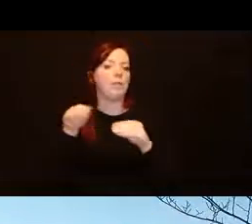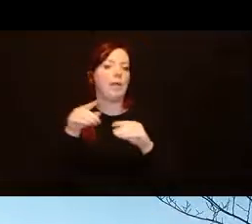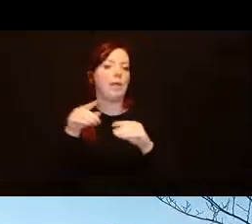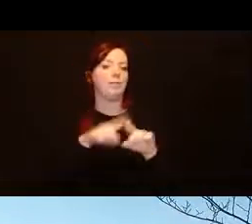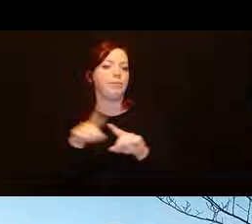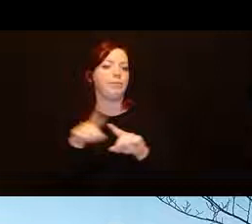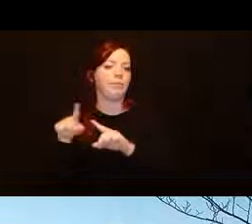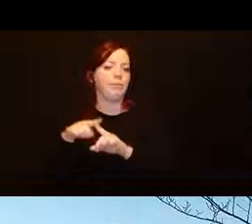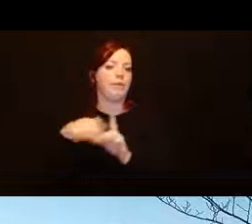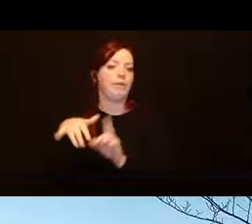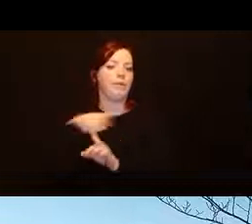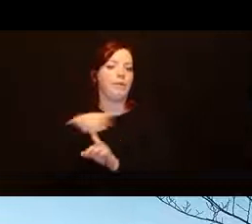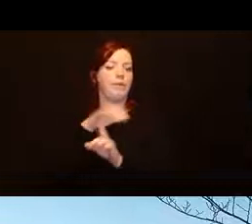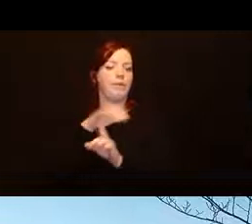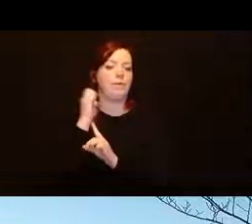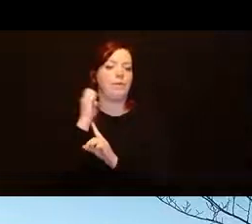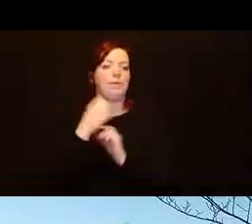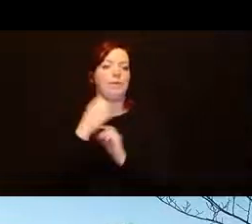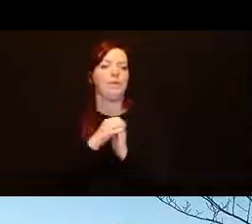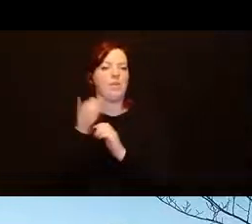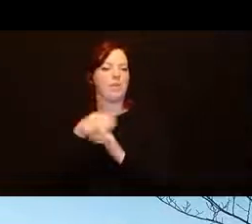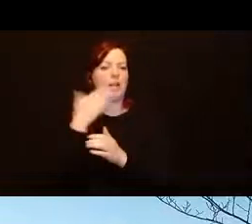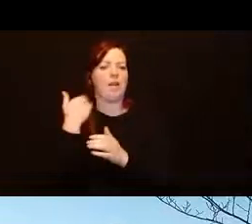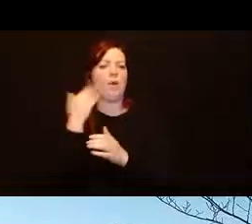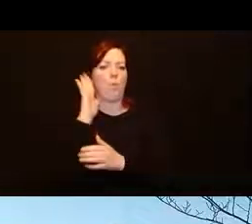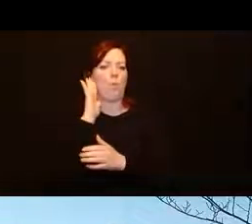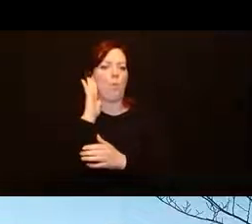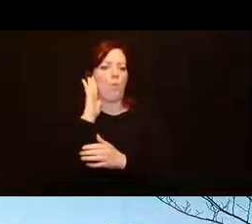measurement of noise levels in venues.